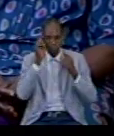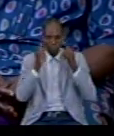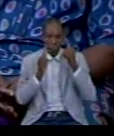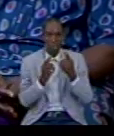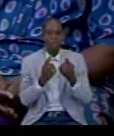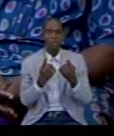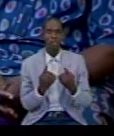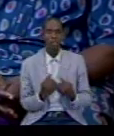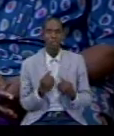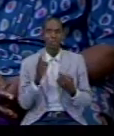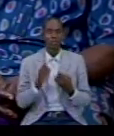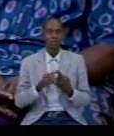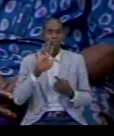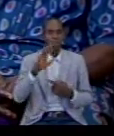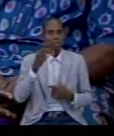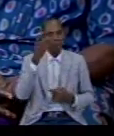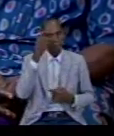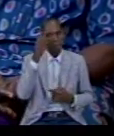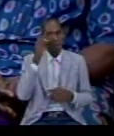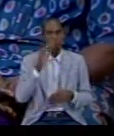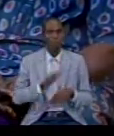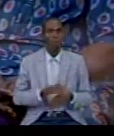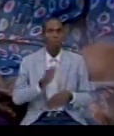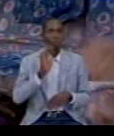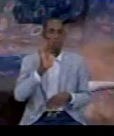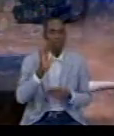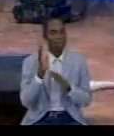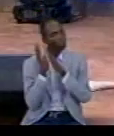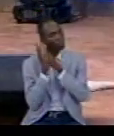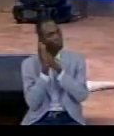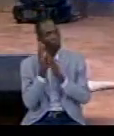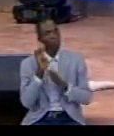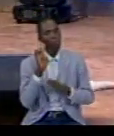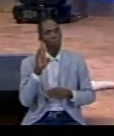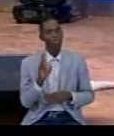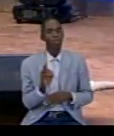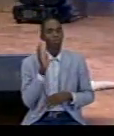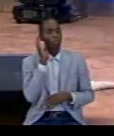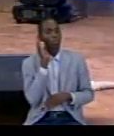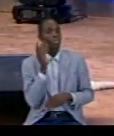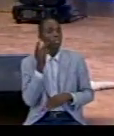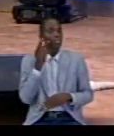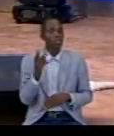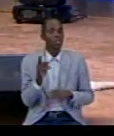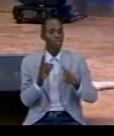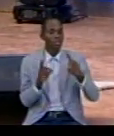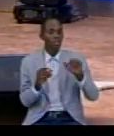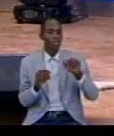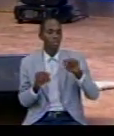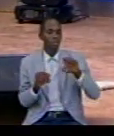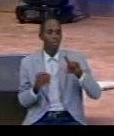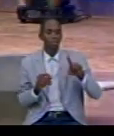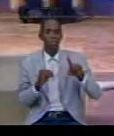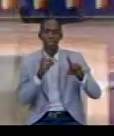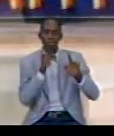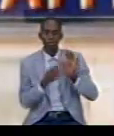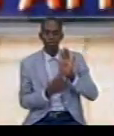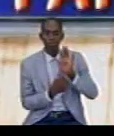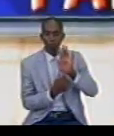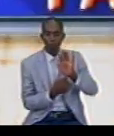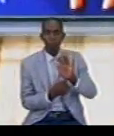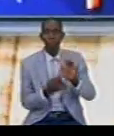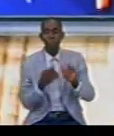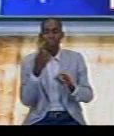came into thy mind upon thy bed. Now, Daniel is revealing even